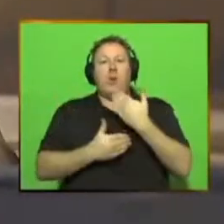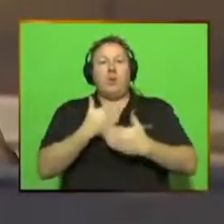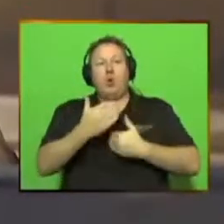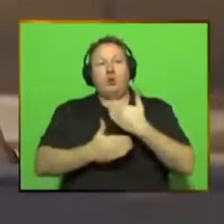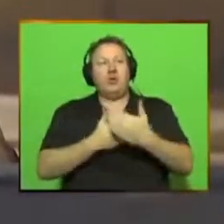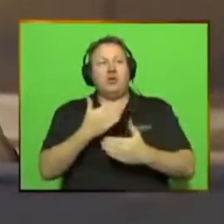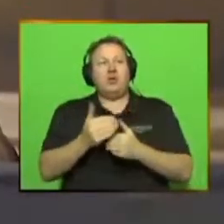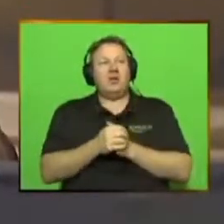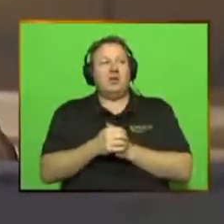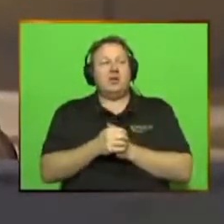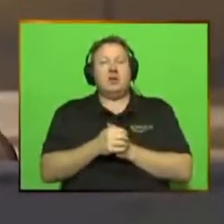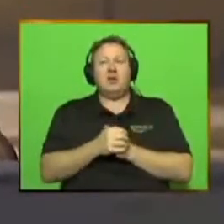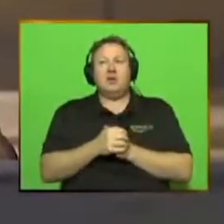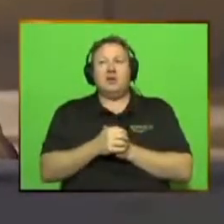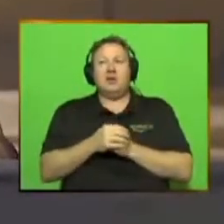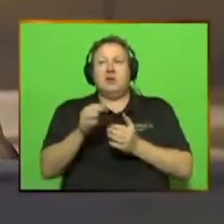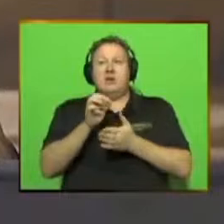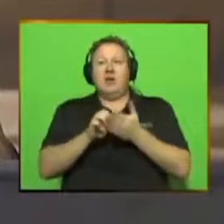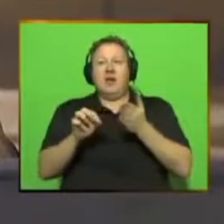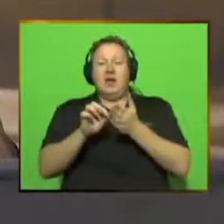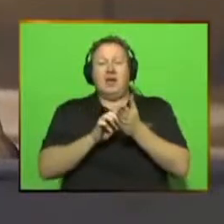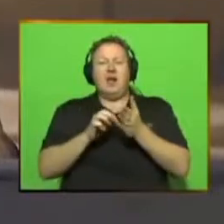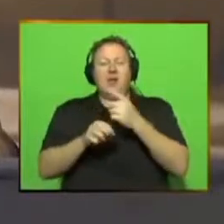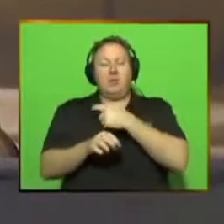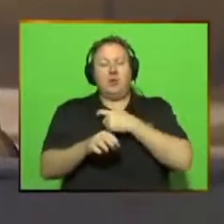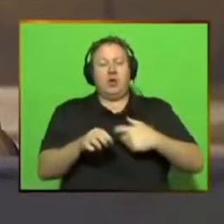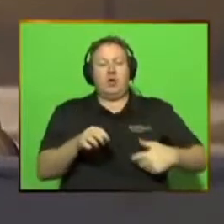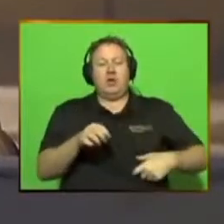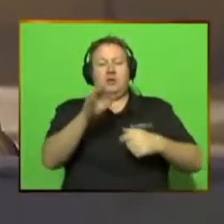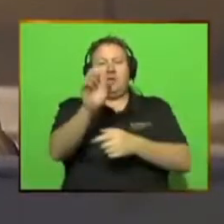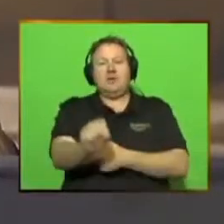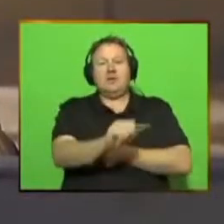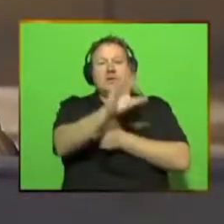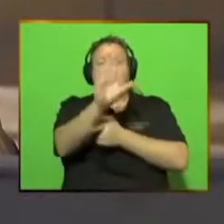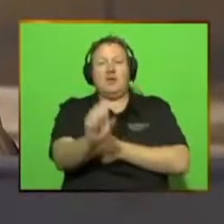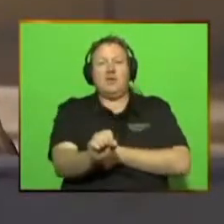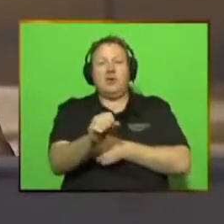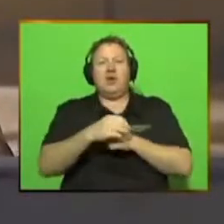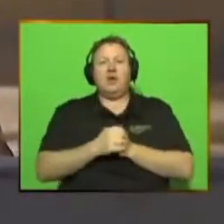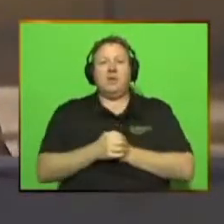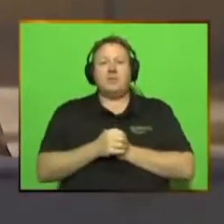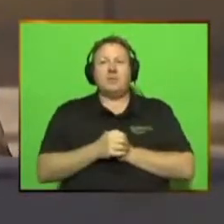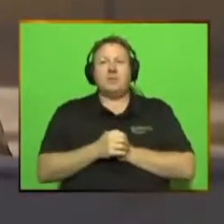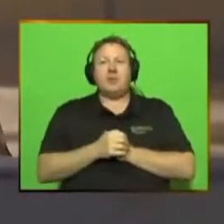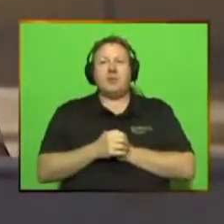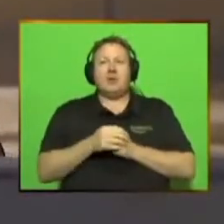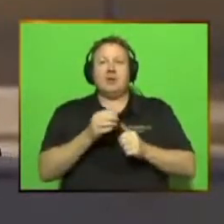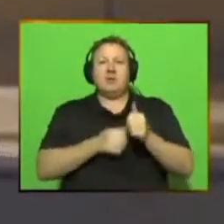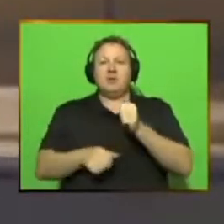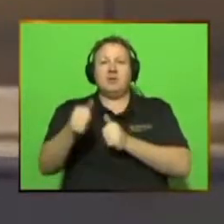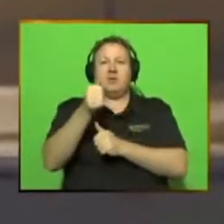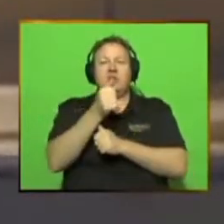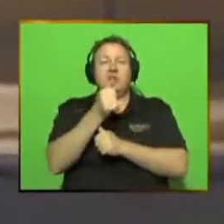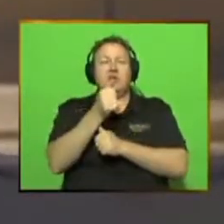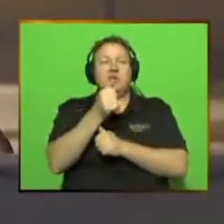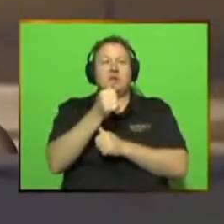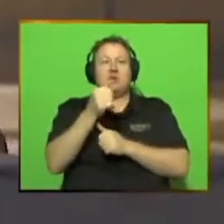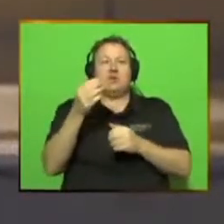with the election of the President of the Republic of South Africa. Chief Justice.